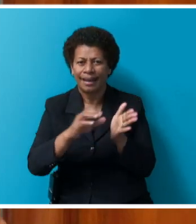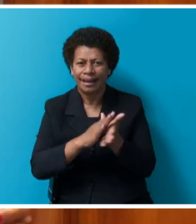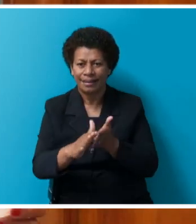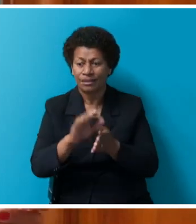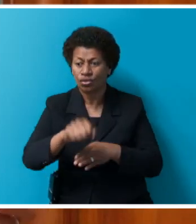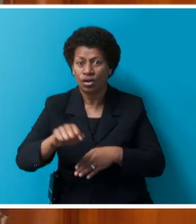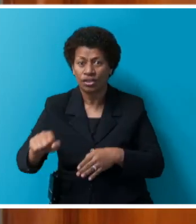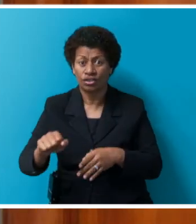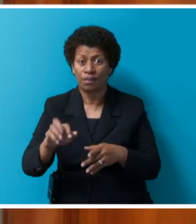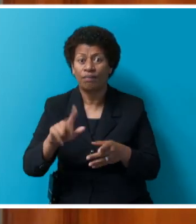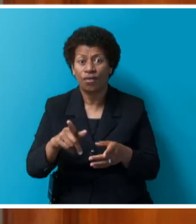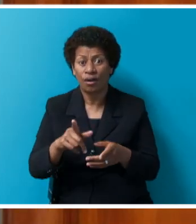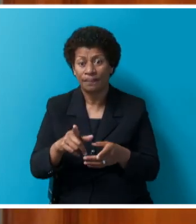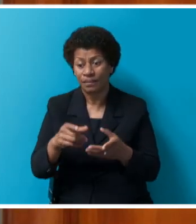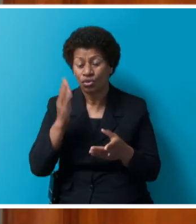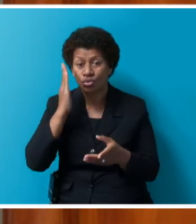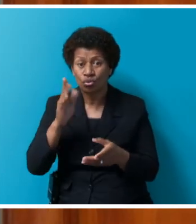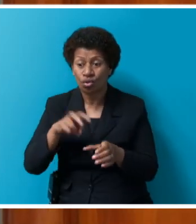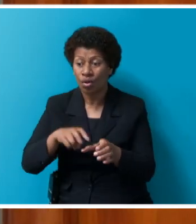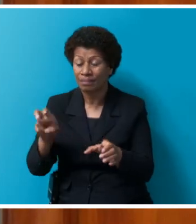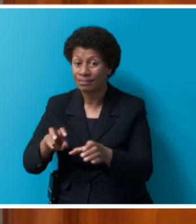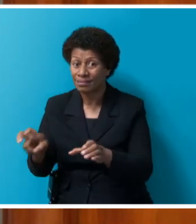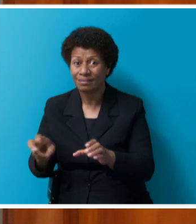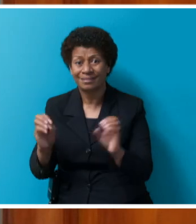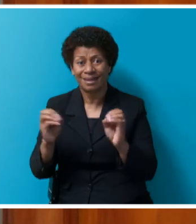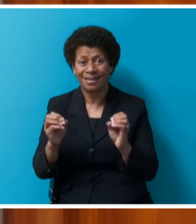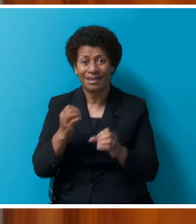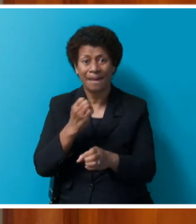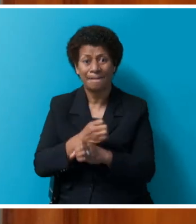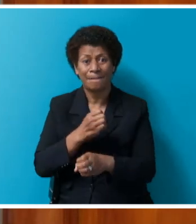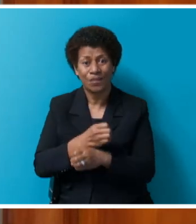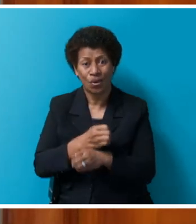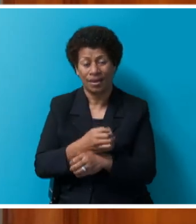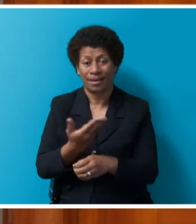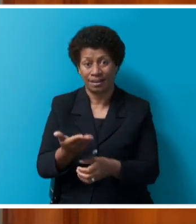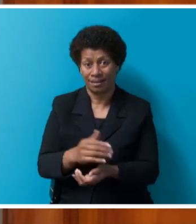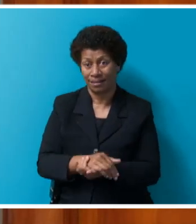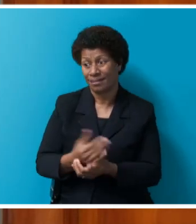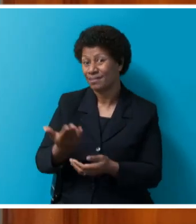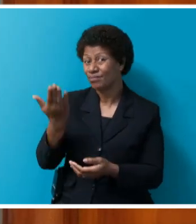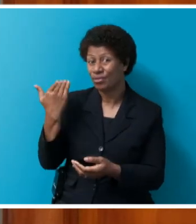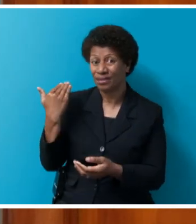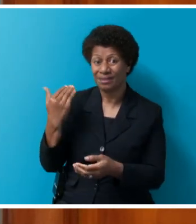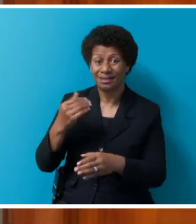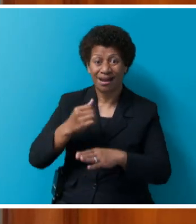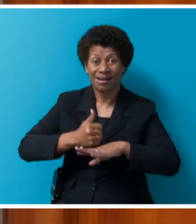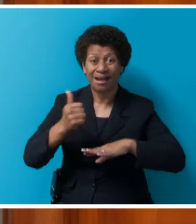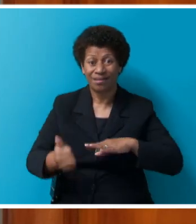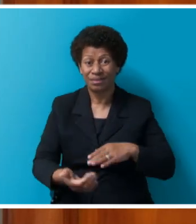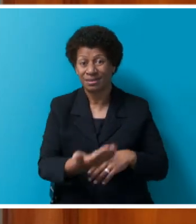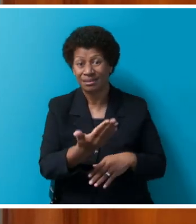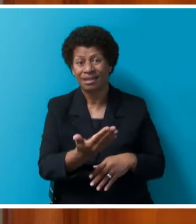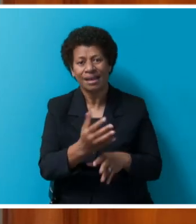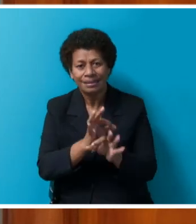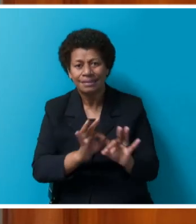prioritizing our school dropouts and unemployed. Madam Deputy Speaker, the previous government decimated and silenced the unions.